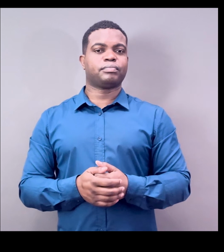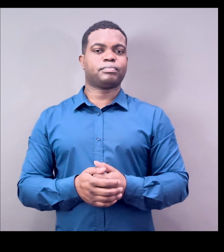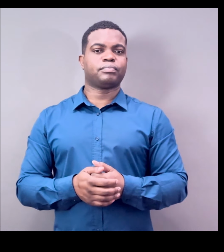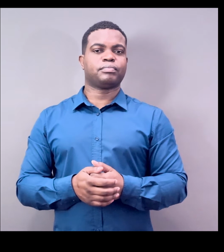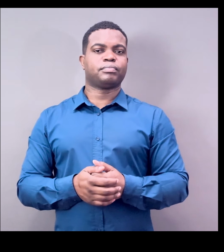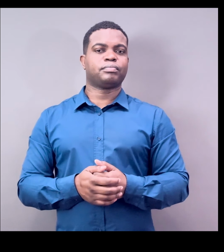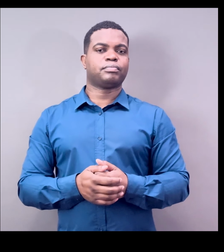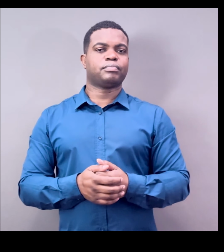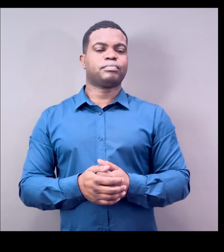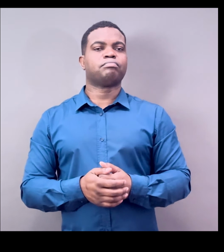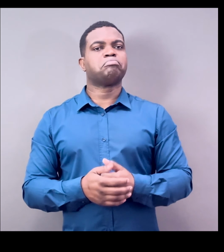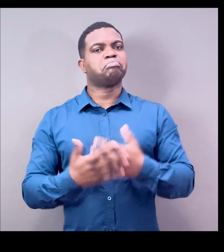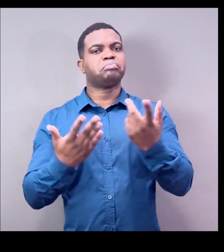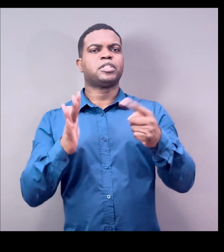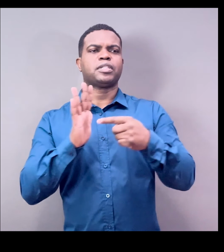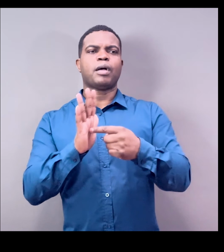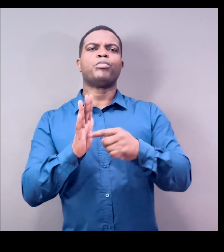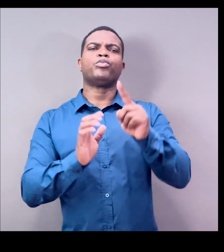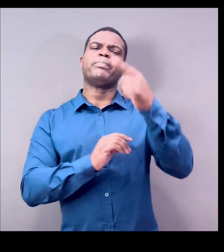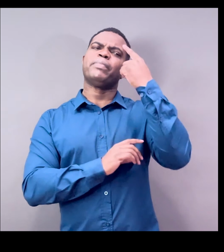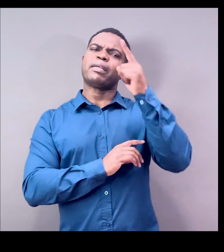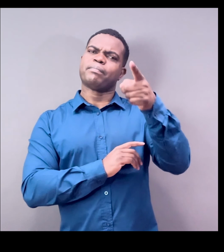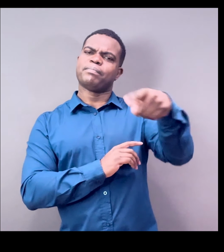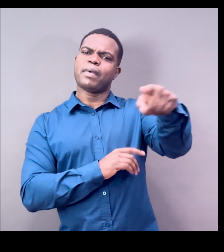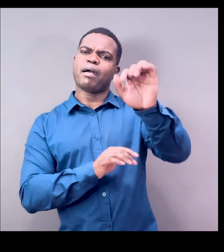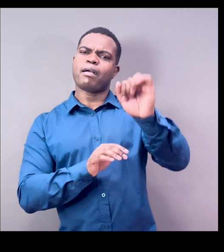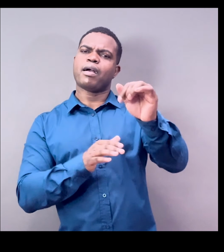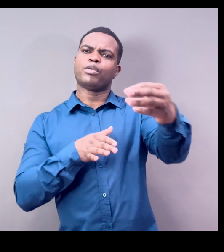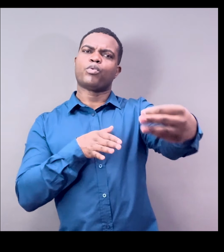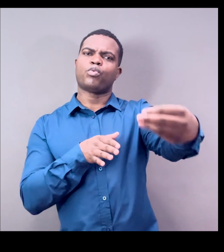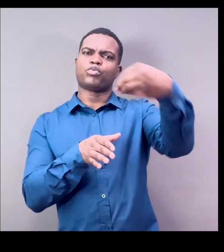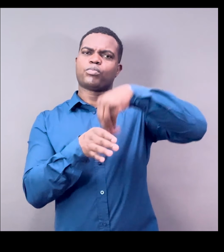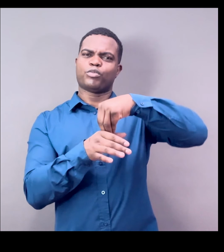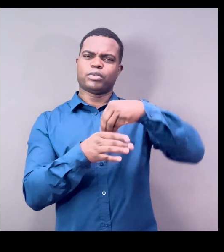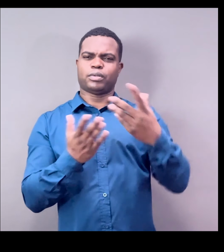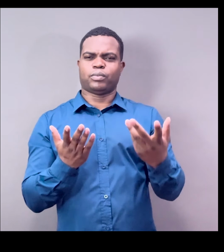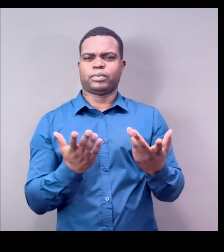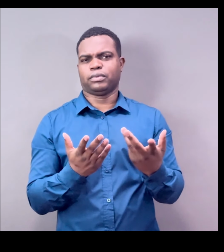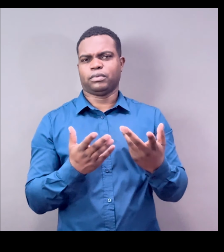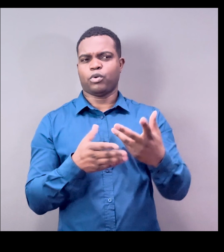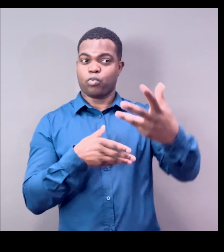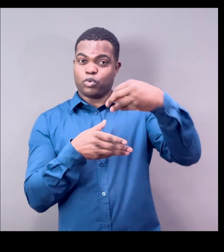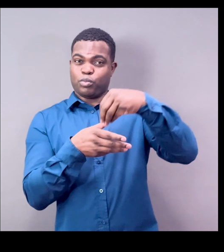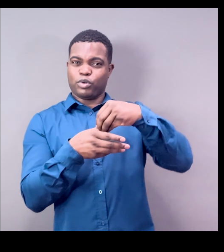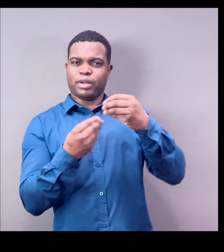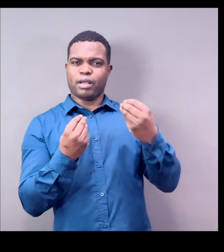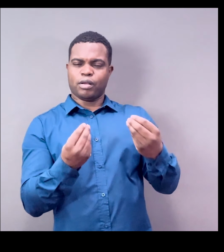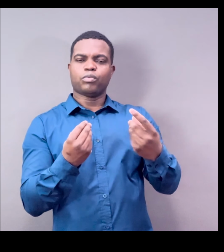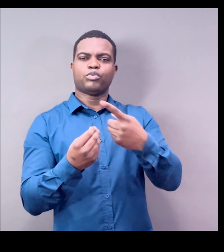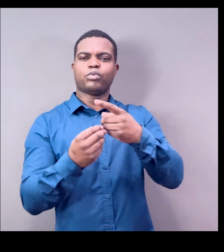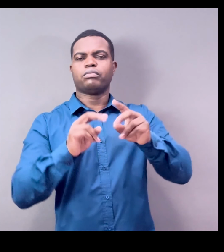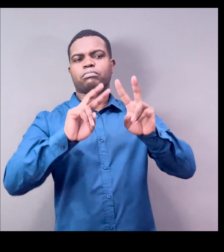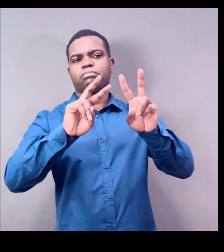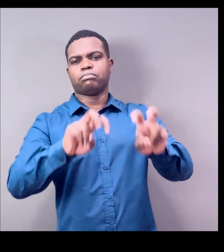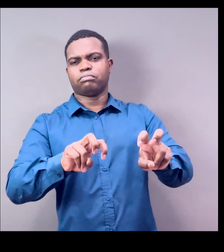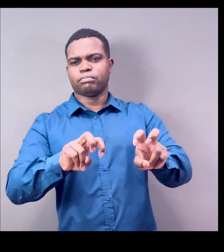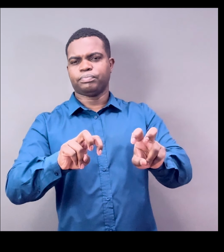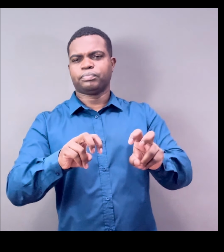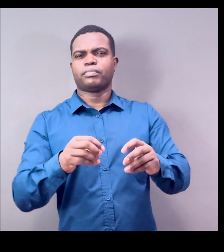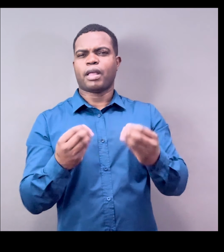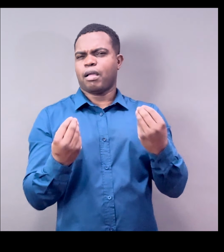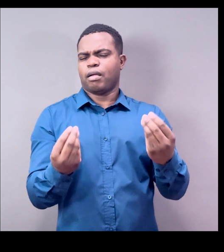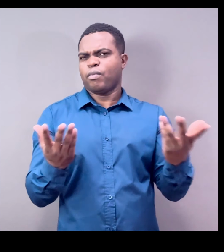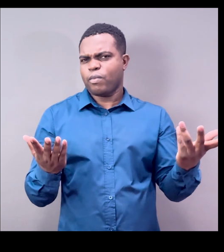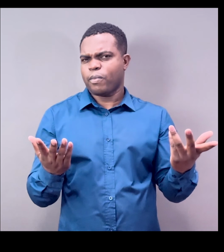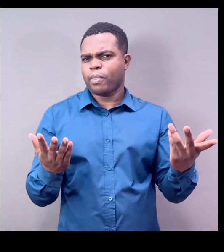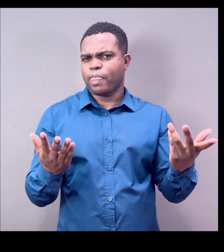is to carry out what is called the potential contributions assessment. So how can you do